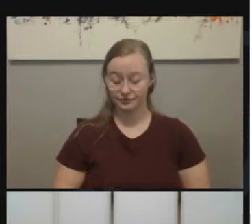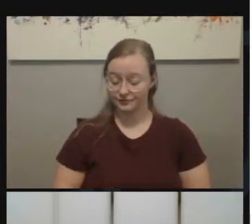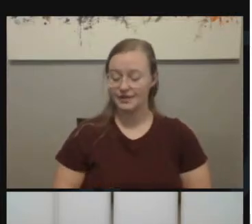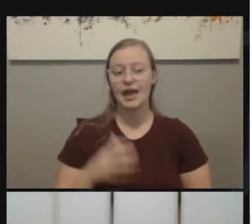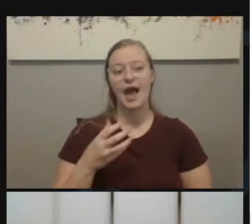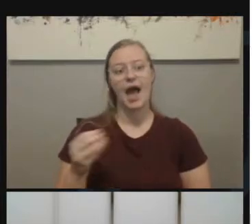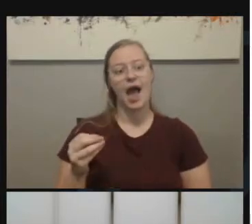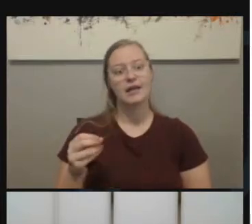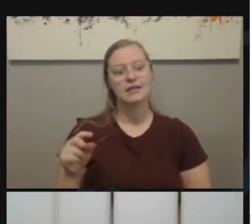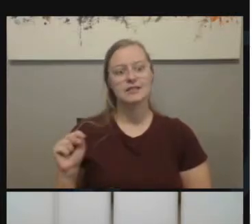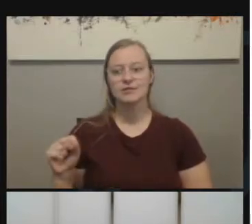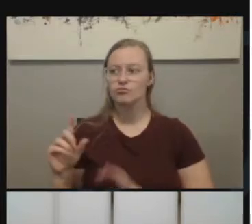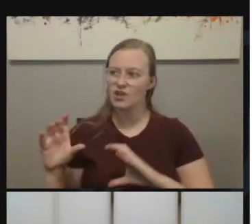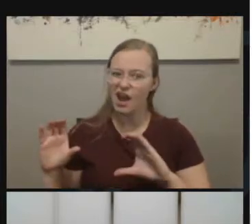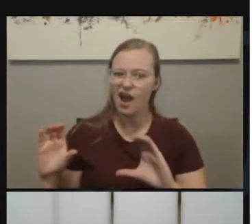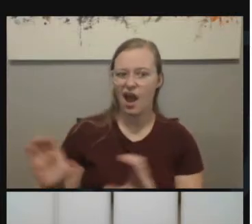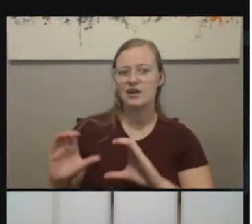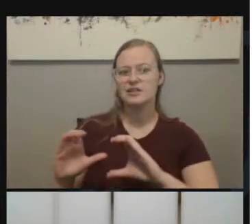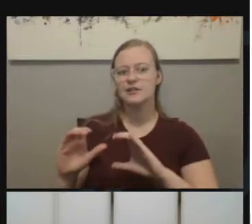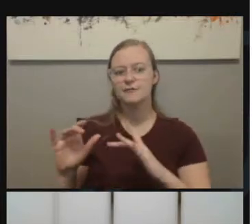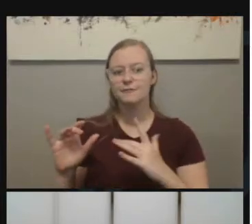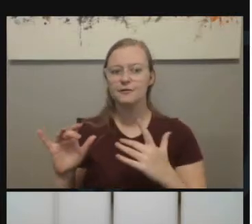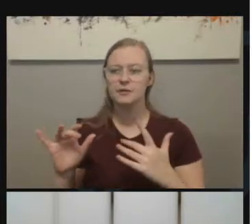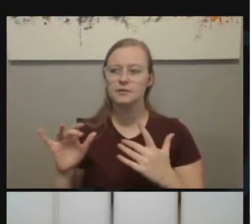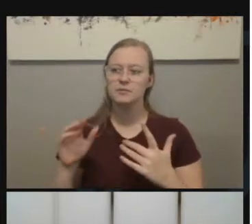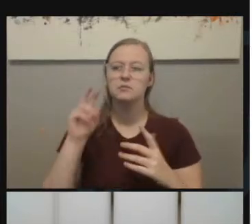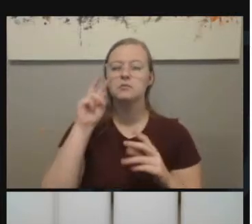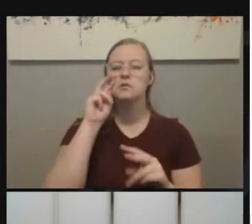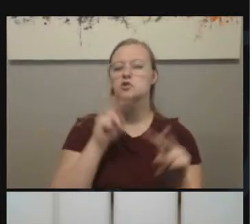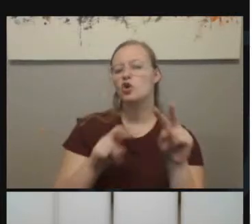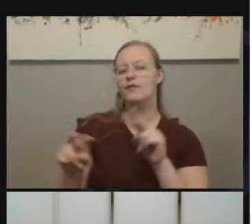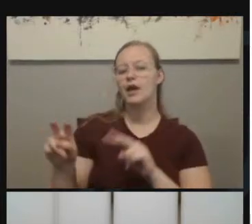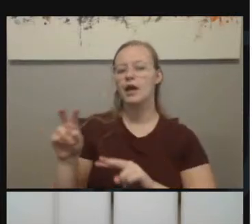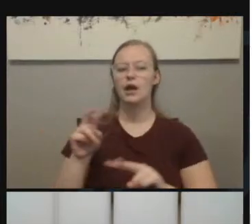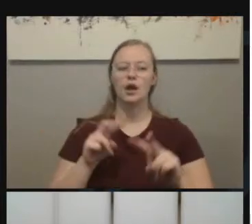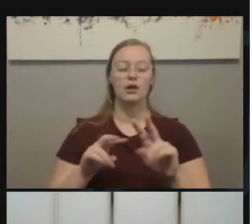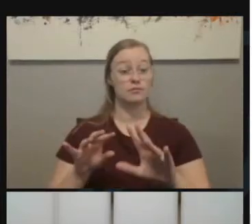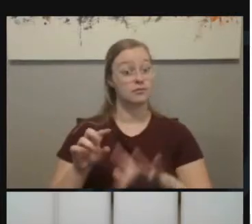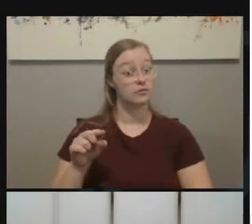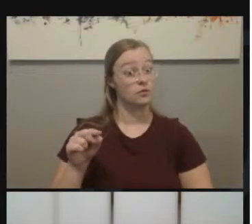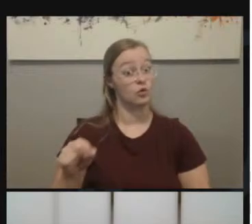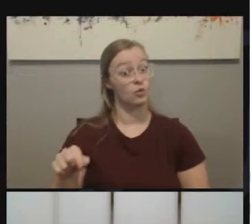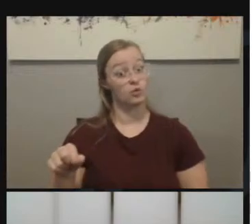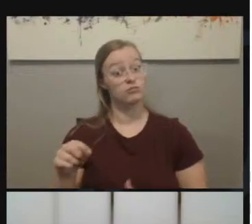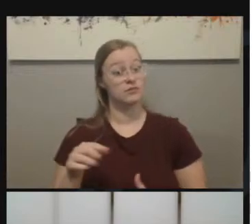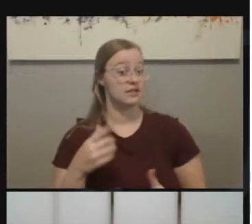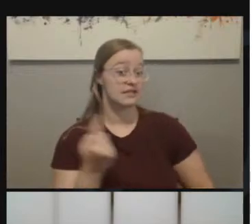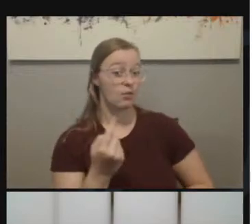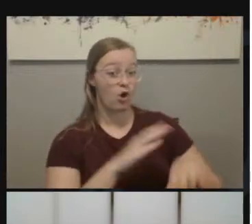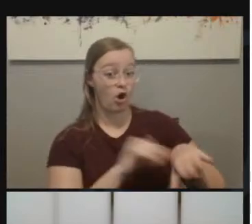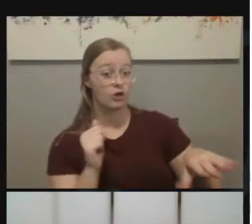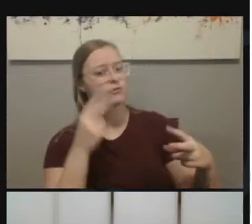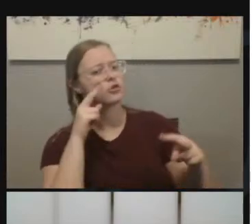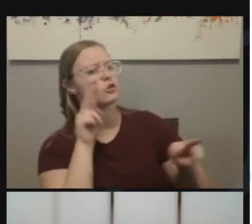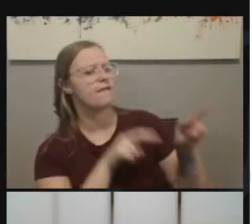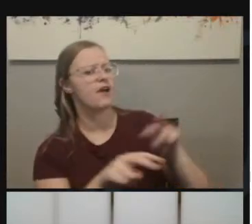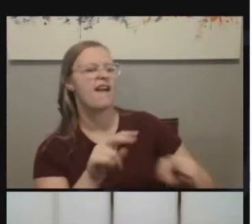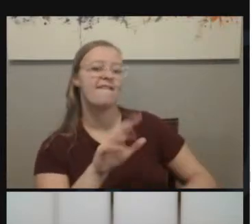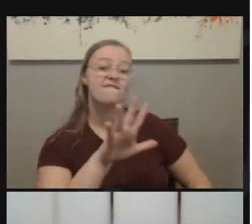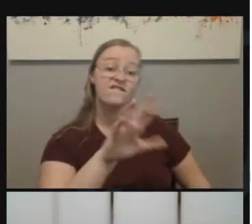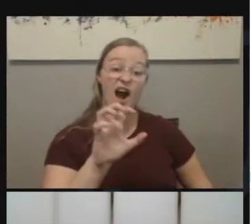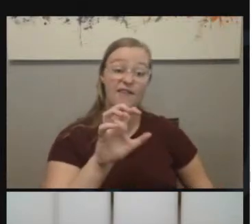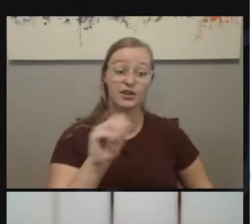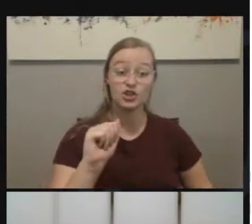was an active surveyor, was called out to survey a tract of land of about 500 acres